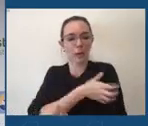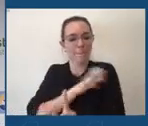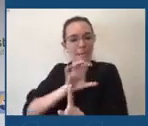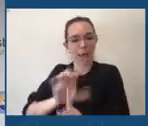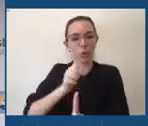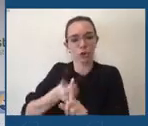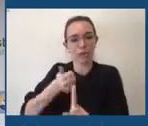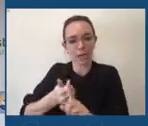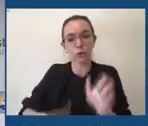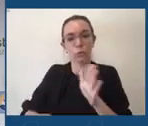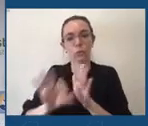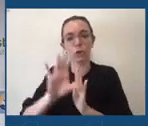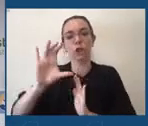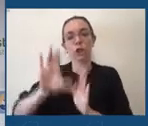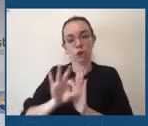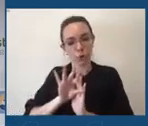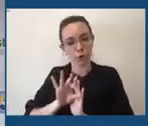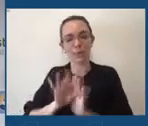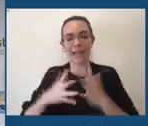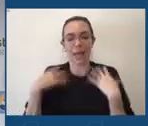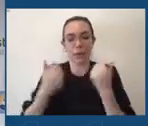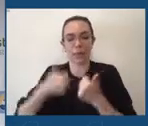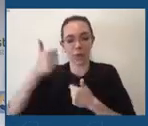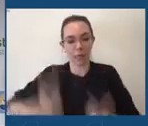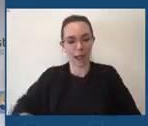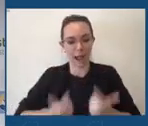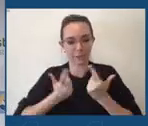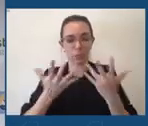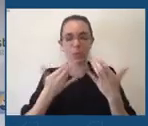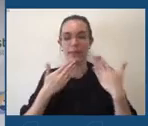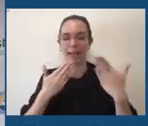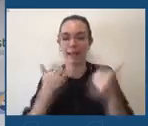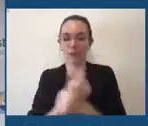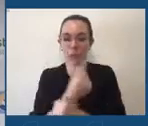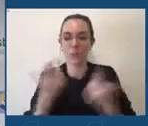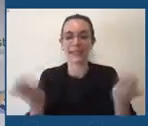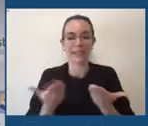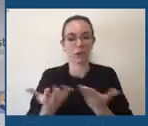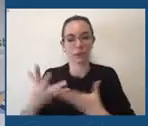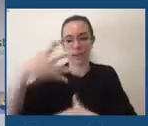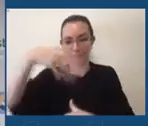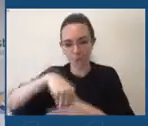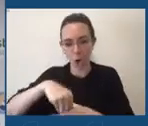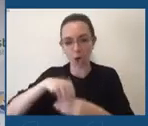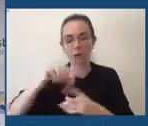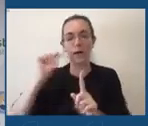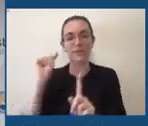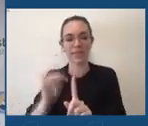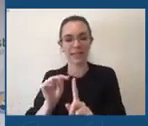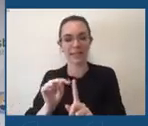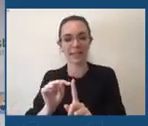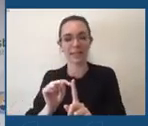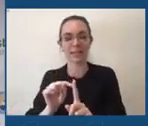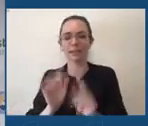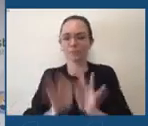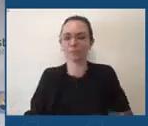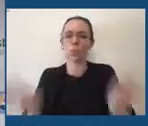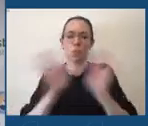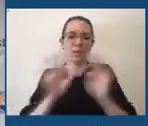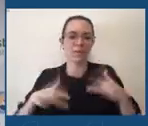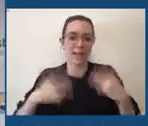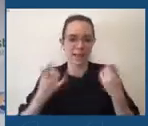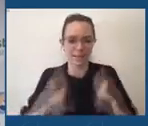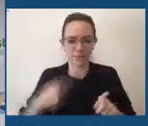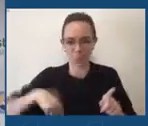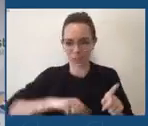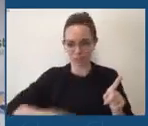lives. So I would like to thank everybody here that came out today to be part of this seminal event. We're proud to be part of